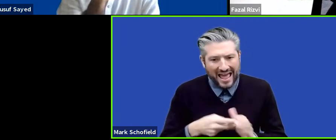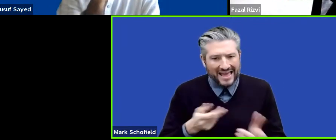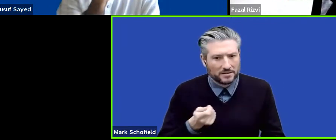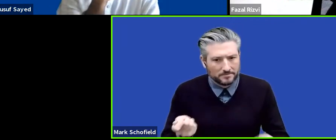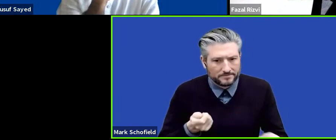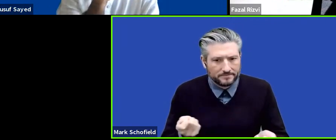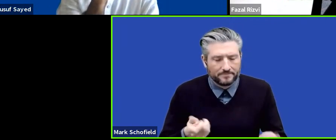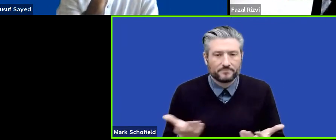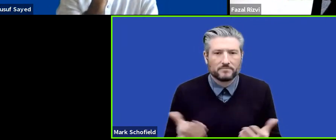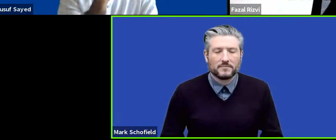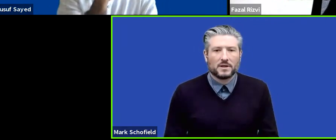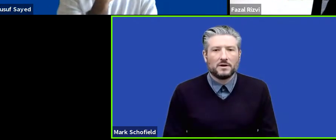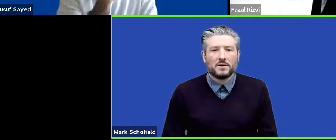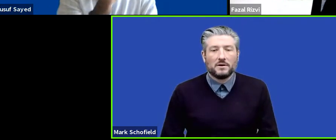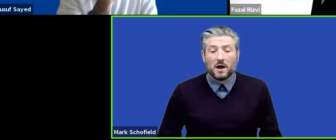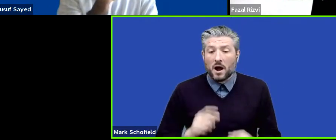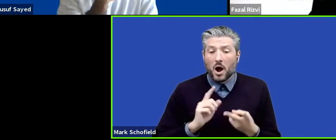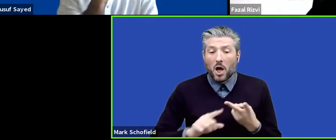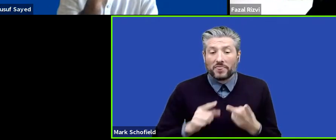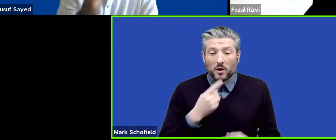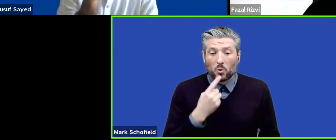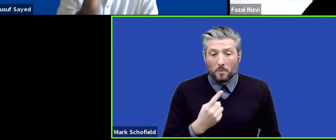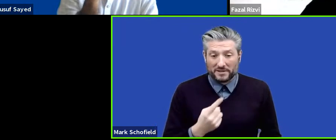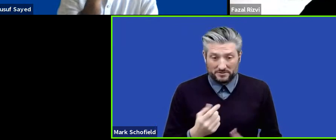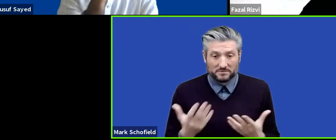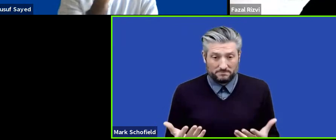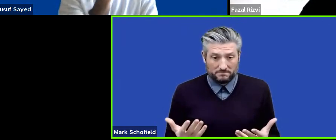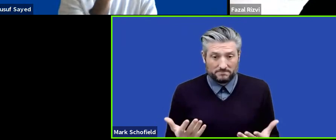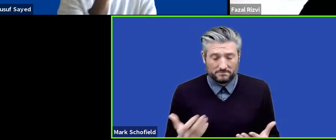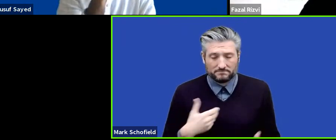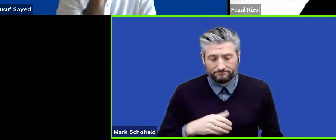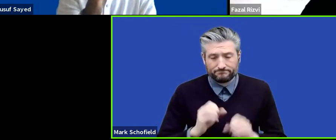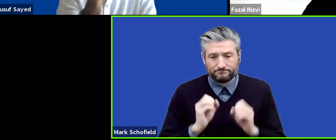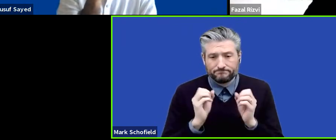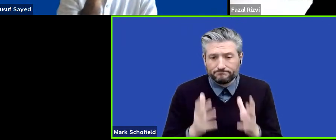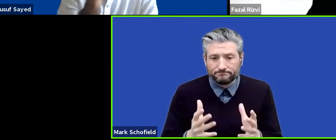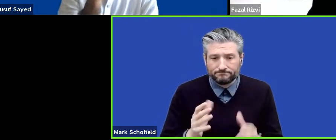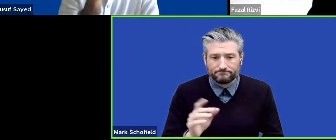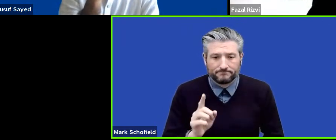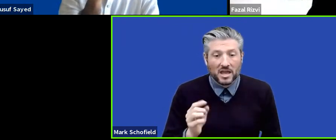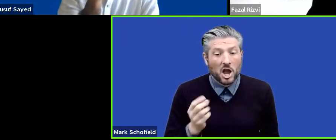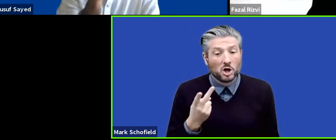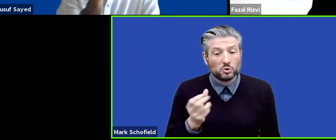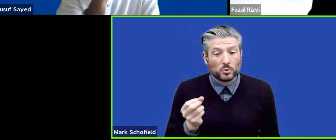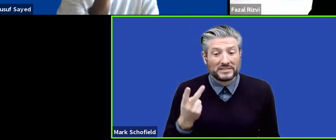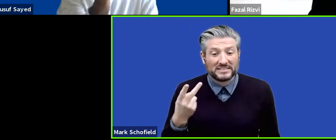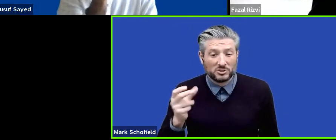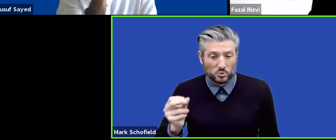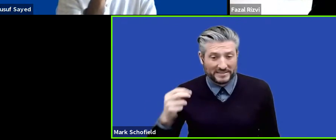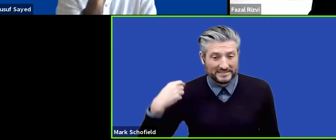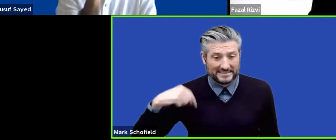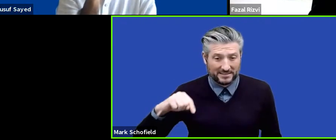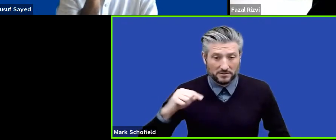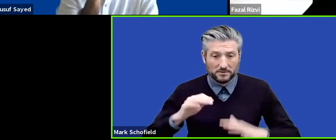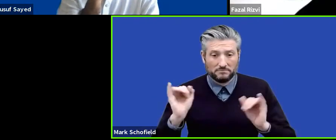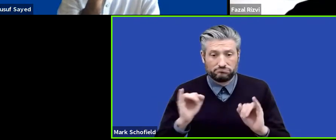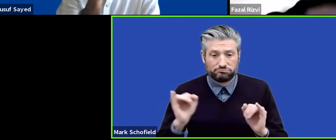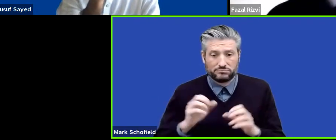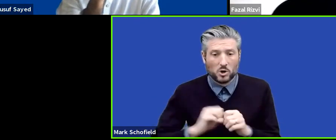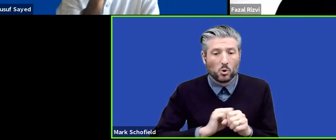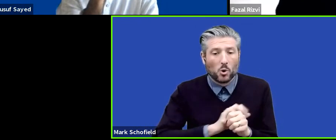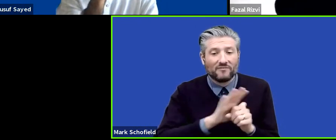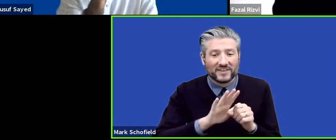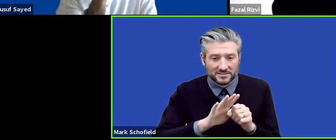opening remark I want to make about COVID is that the crisis in 2020 of COVID has also been accompanied